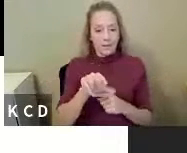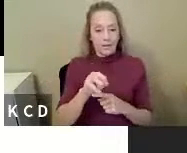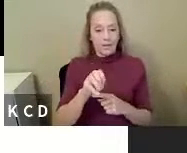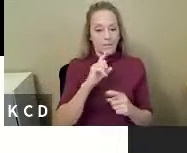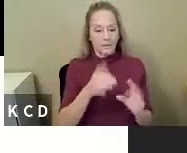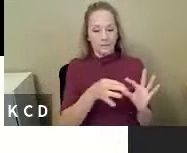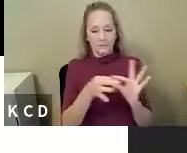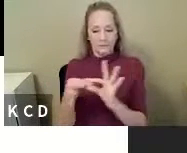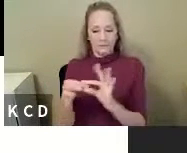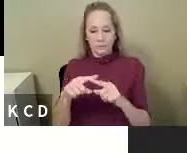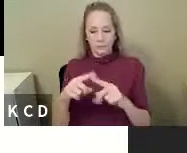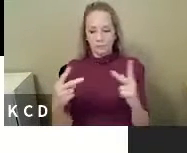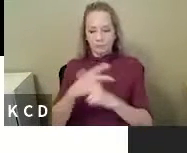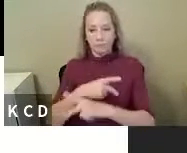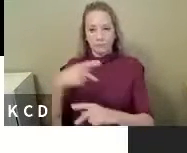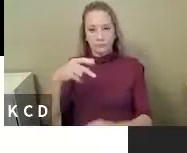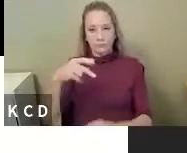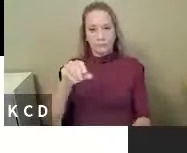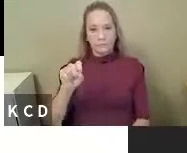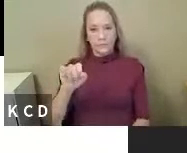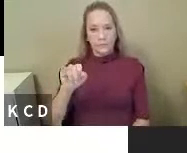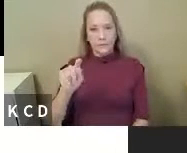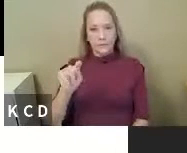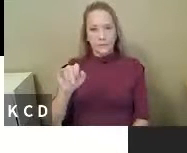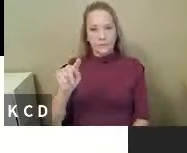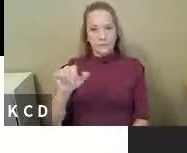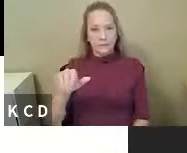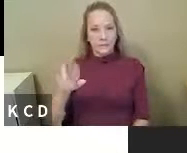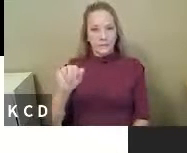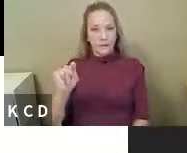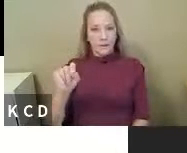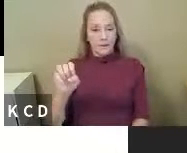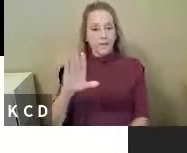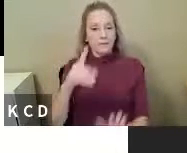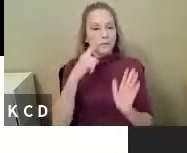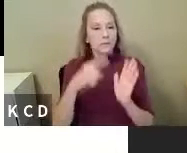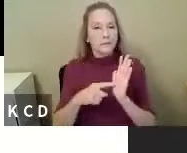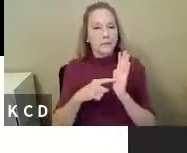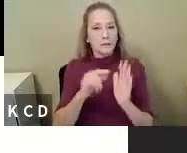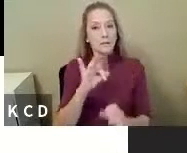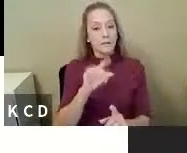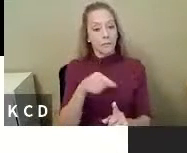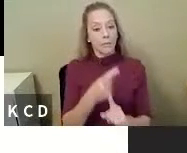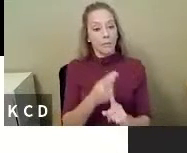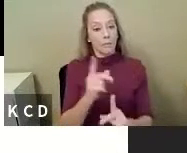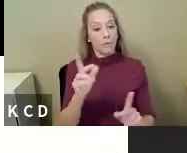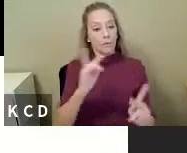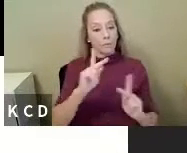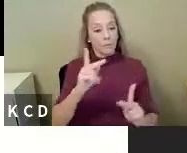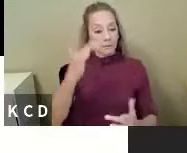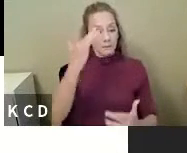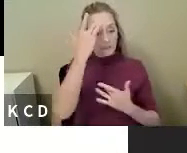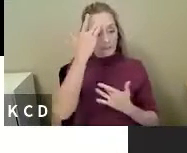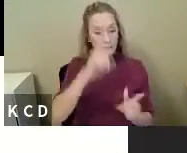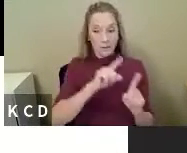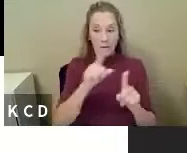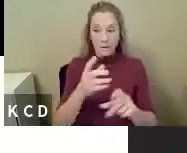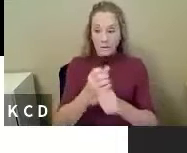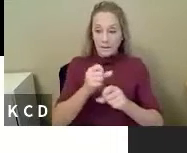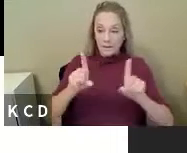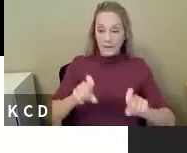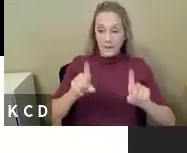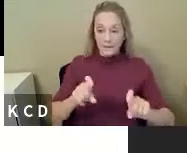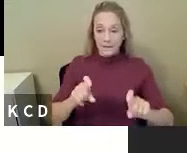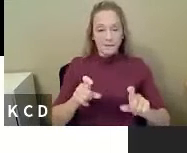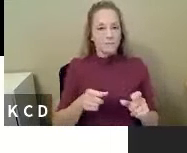rate. And so, for example, if it's only sick people going to get tested, that's not what you